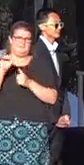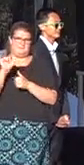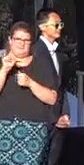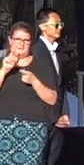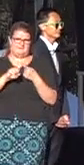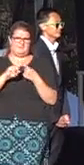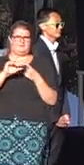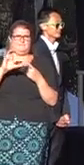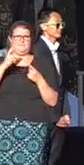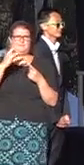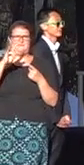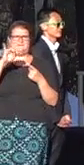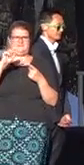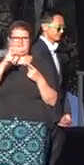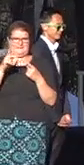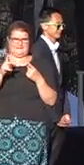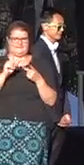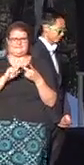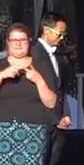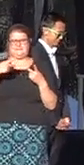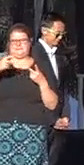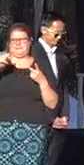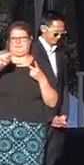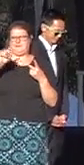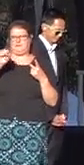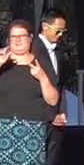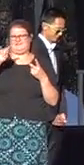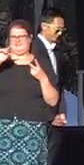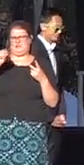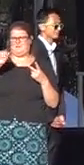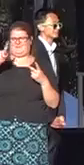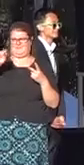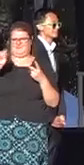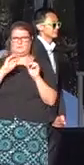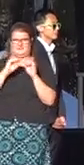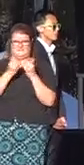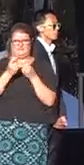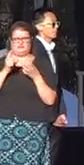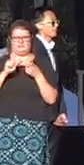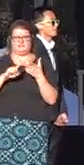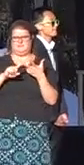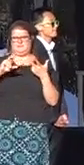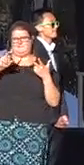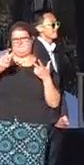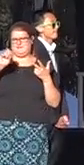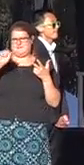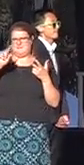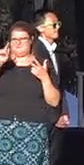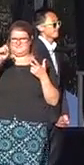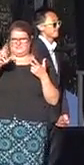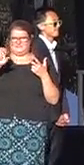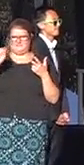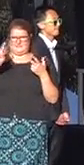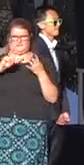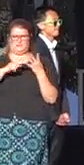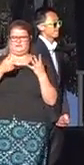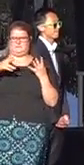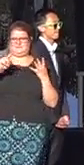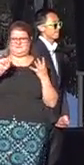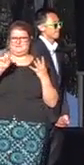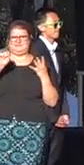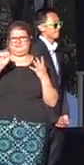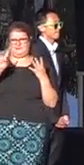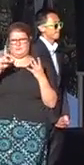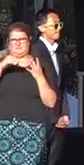as Christie's Place, Pacto Latino AIDS Organization, Bienestar San Diego, the LGBT